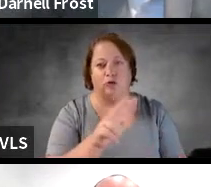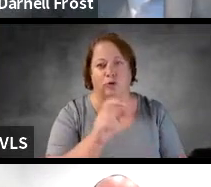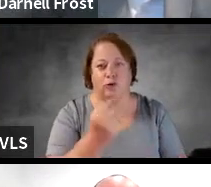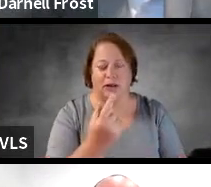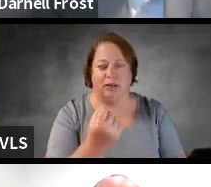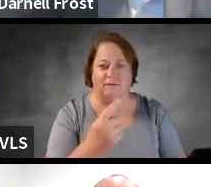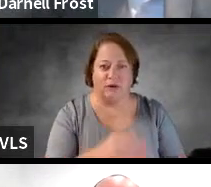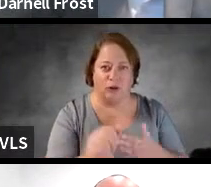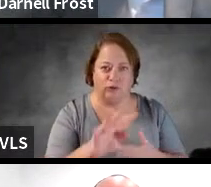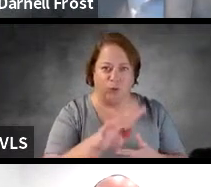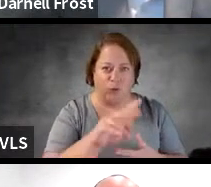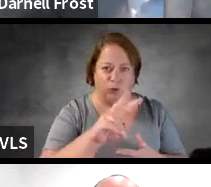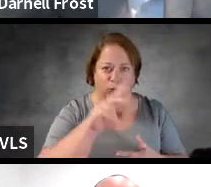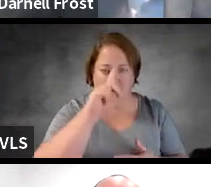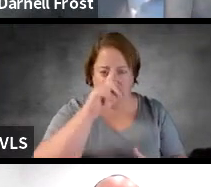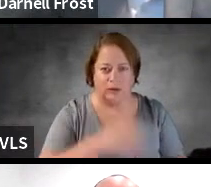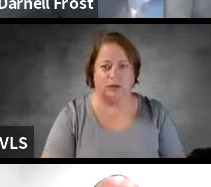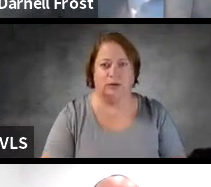$140,090,311.42.